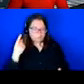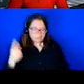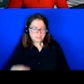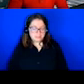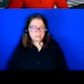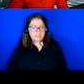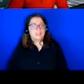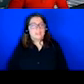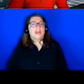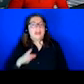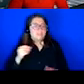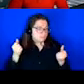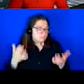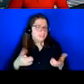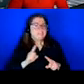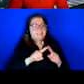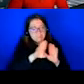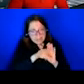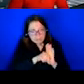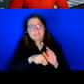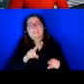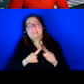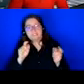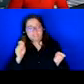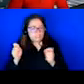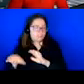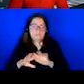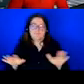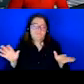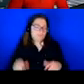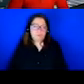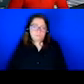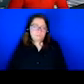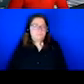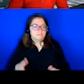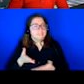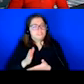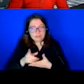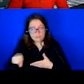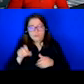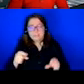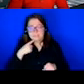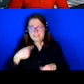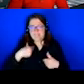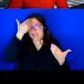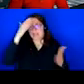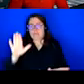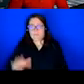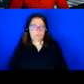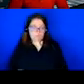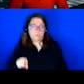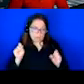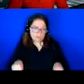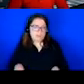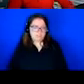of nuances and backgrounds to kind of navigate. So it's Right. always, it's okay to say, I don't know, you know,